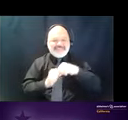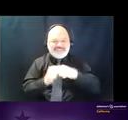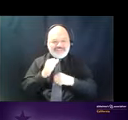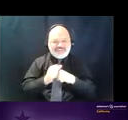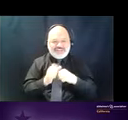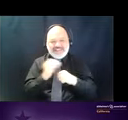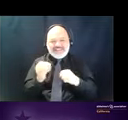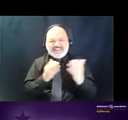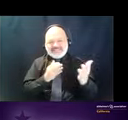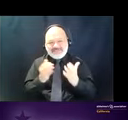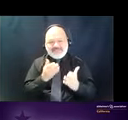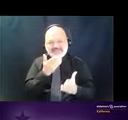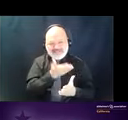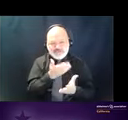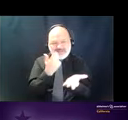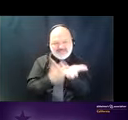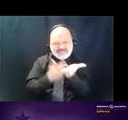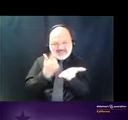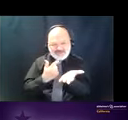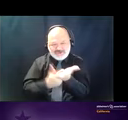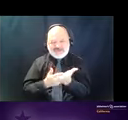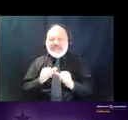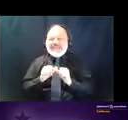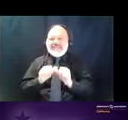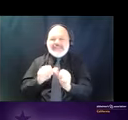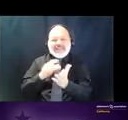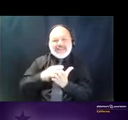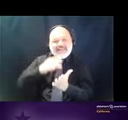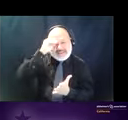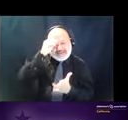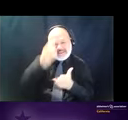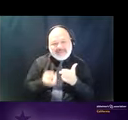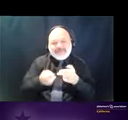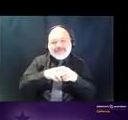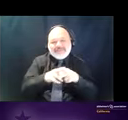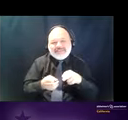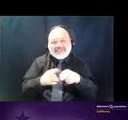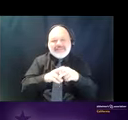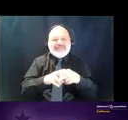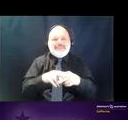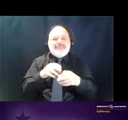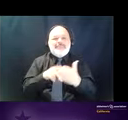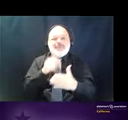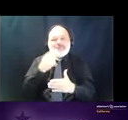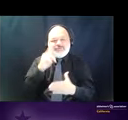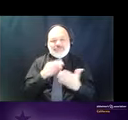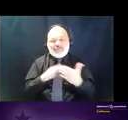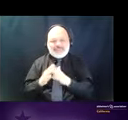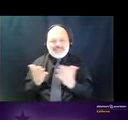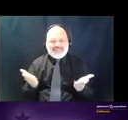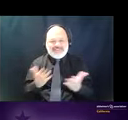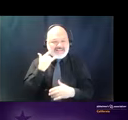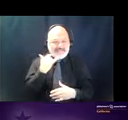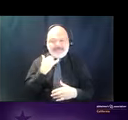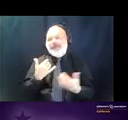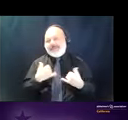these dialogues and then to keep growing, learning, and implementing program for our community in California. Definitely, we keep facing